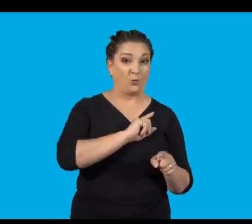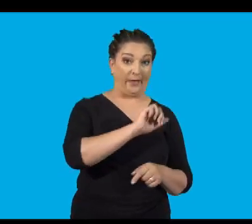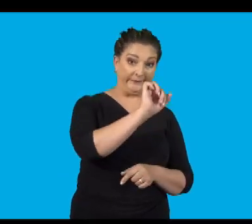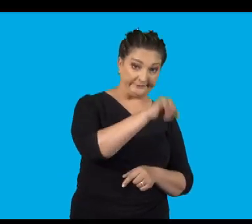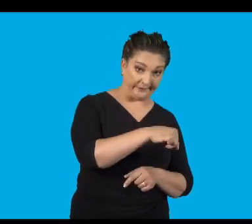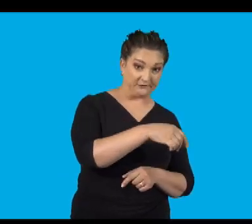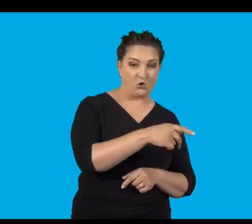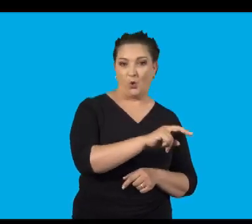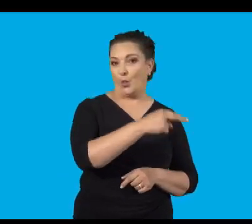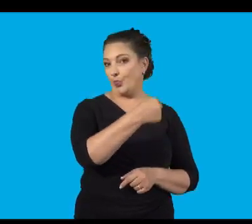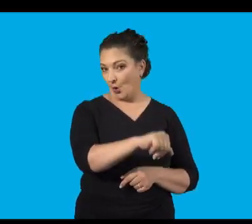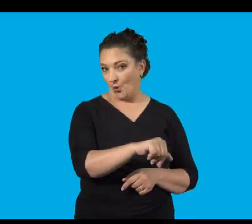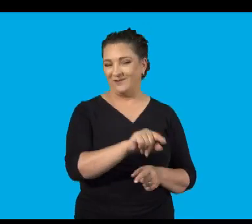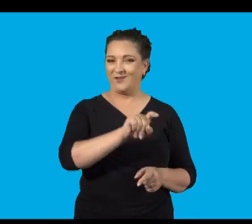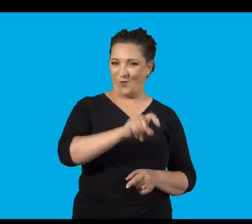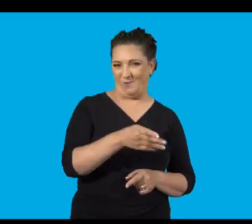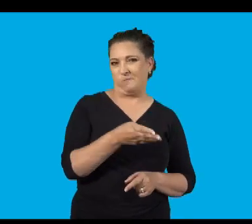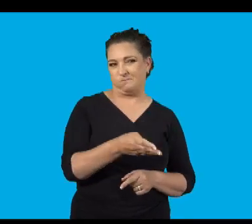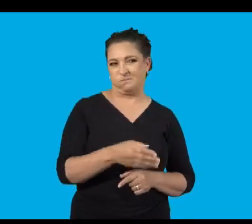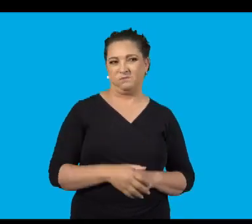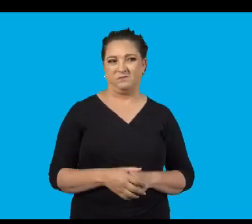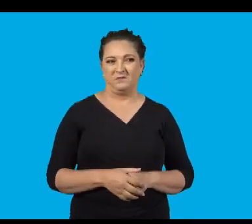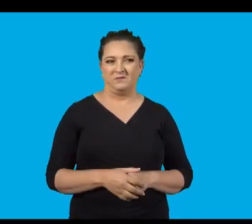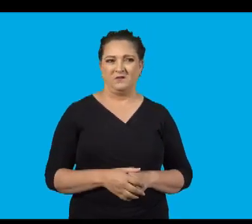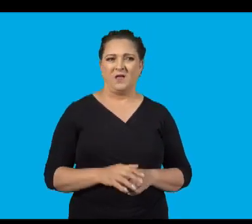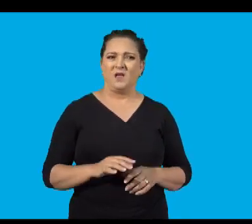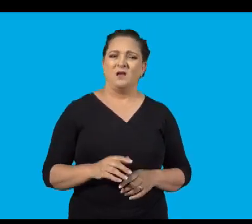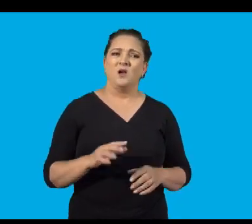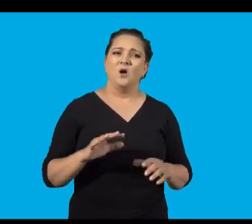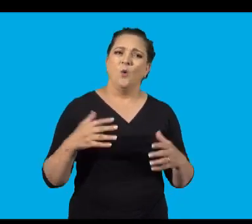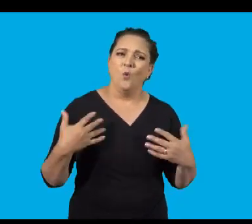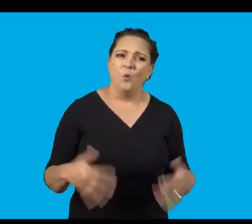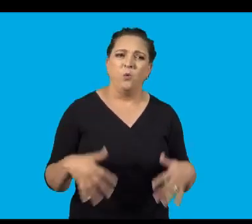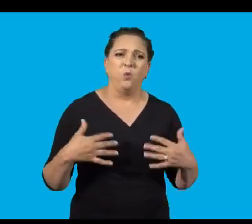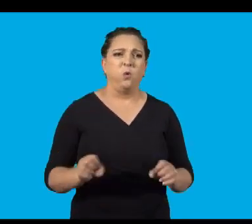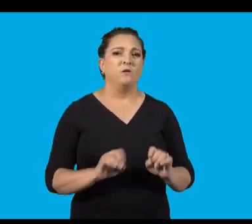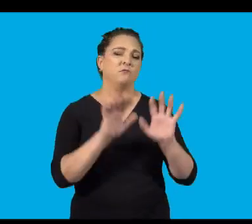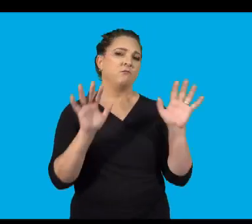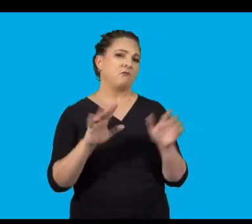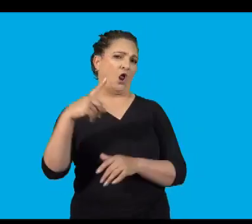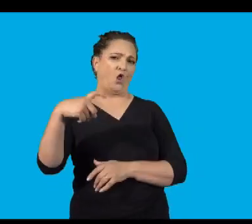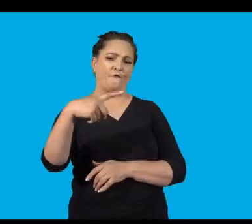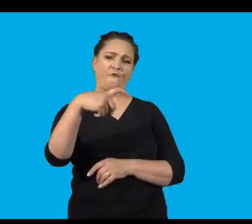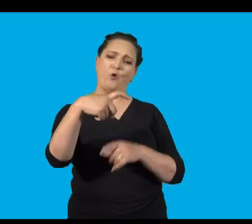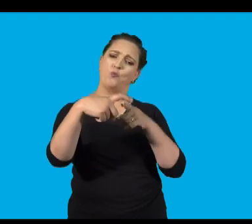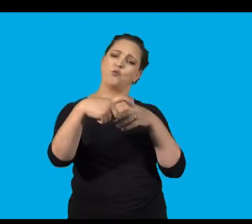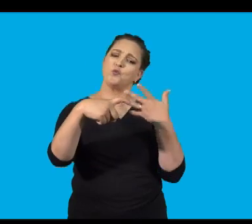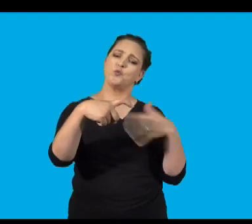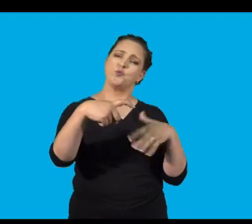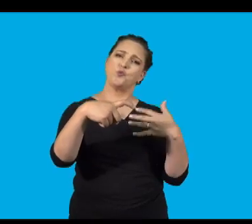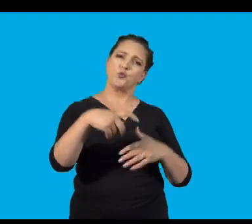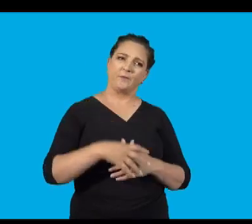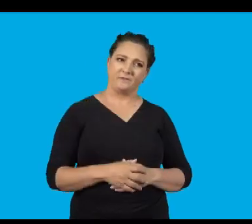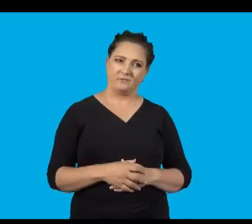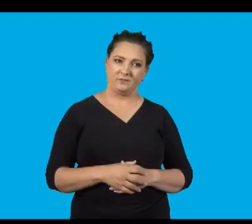follow after a yes or no affirmation. Wow, what a colorful worm. All right,